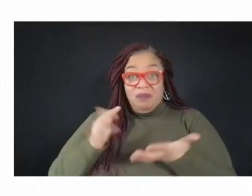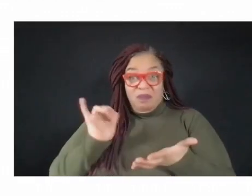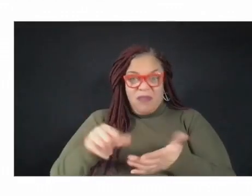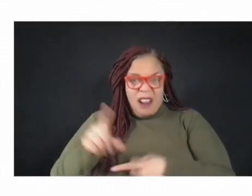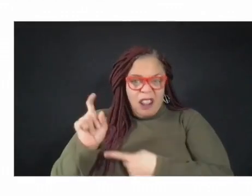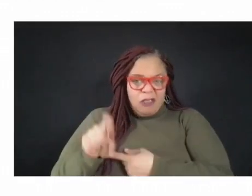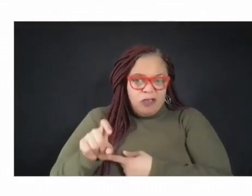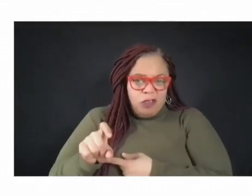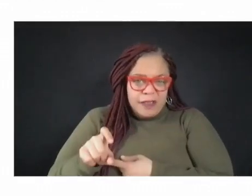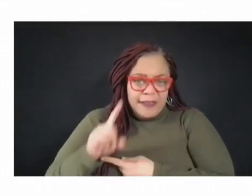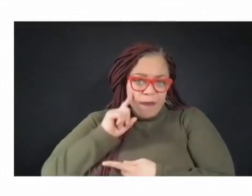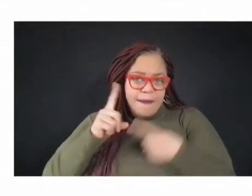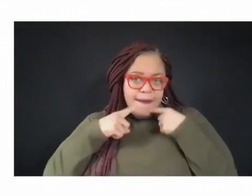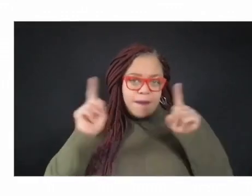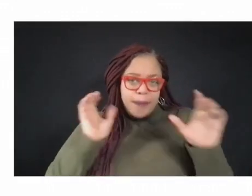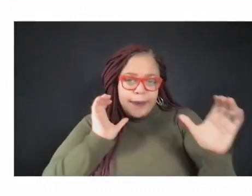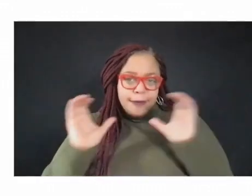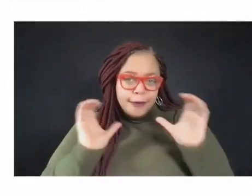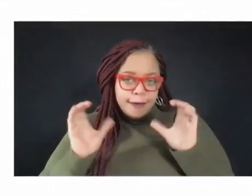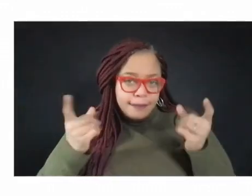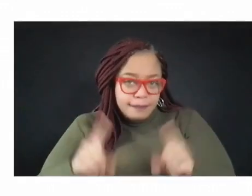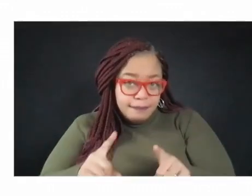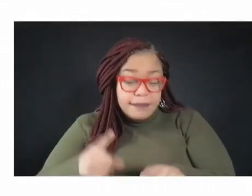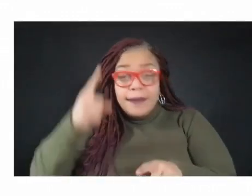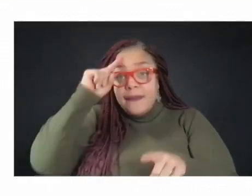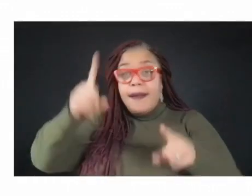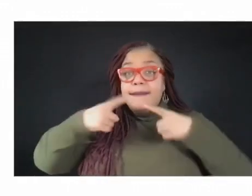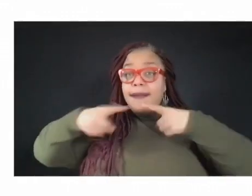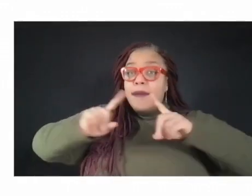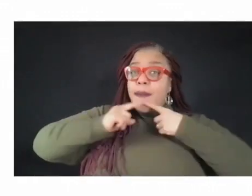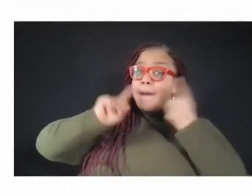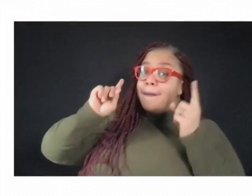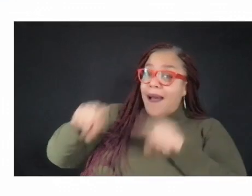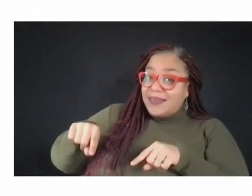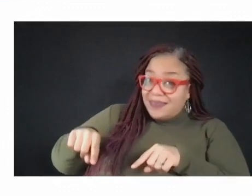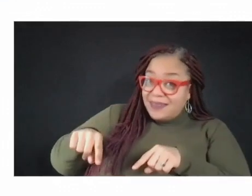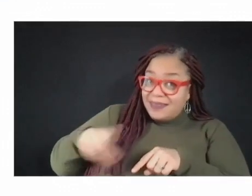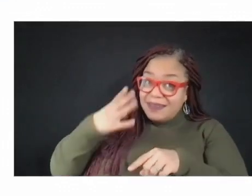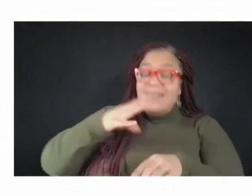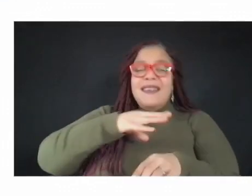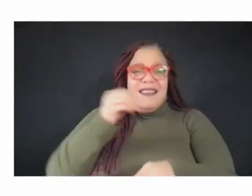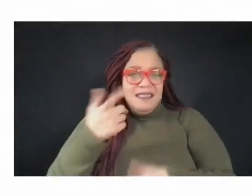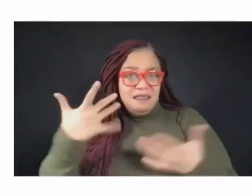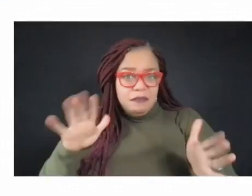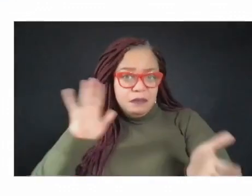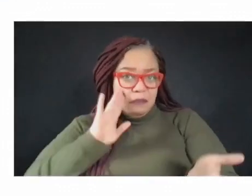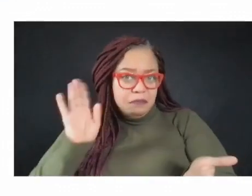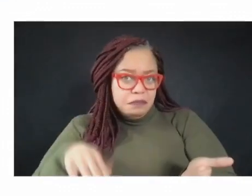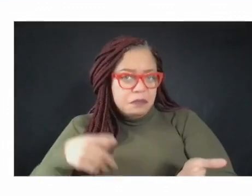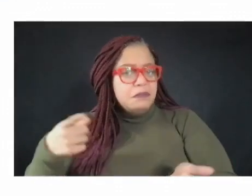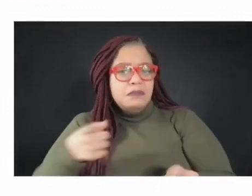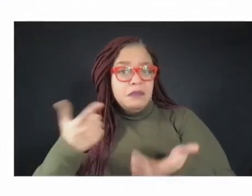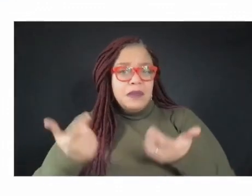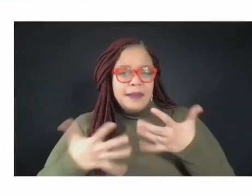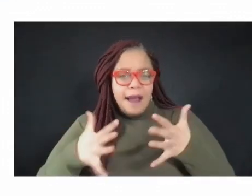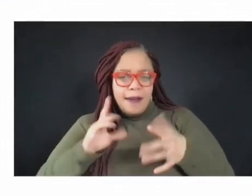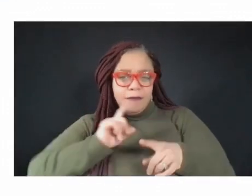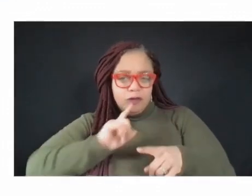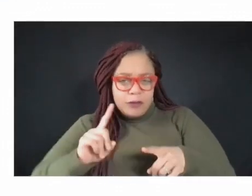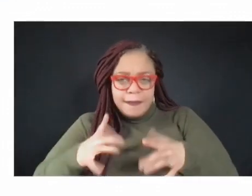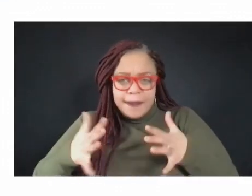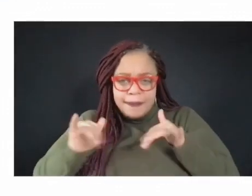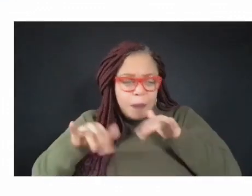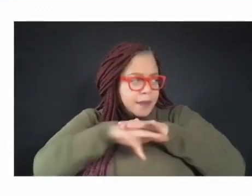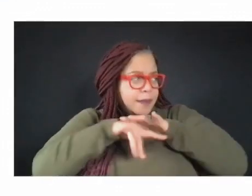for effective response, and all of which sort of undergird building a relationship